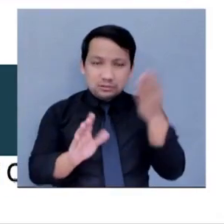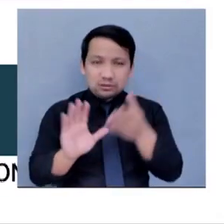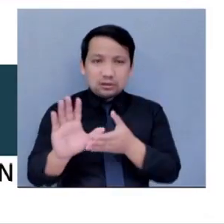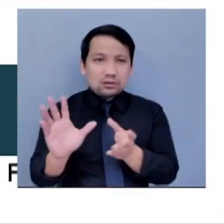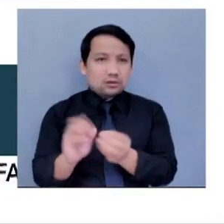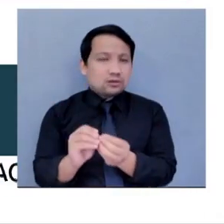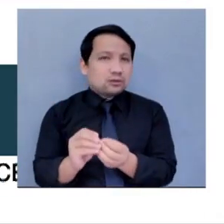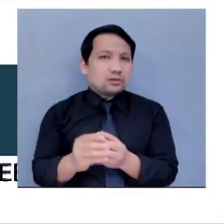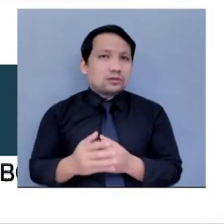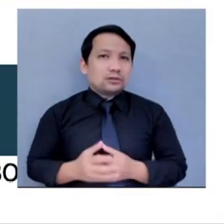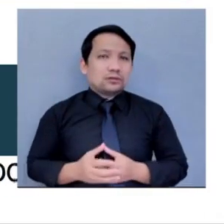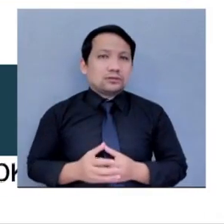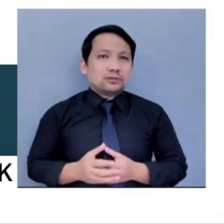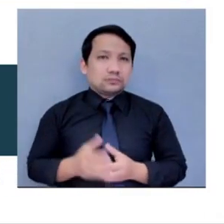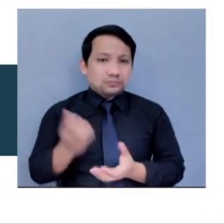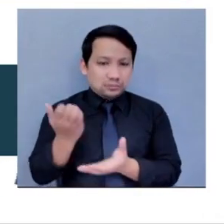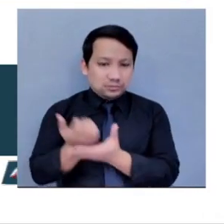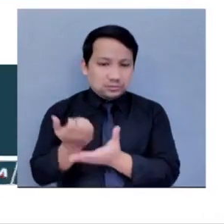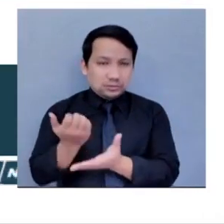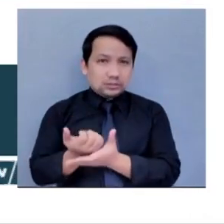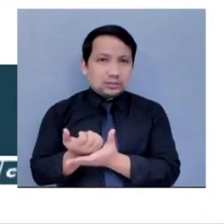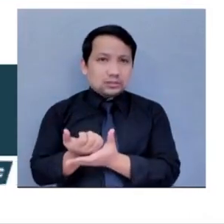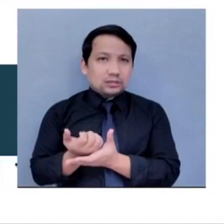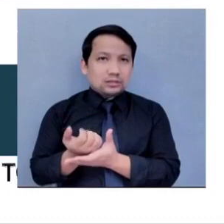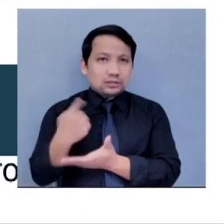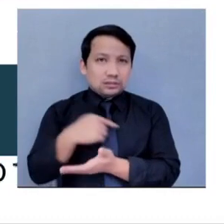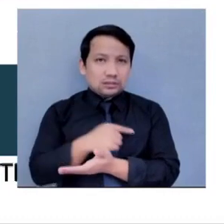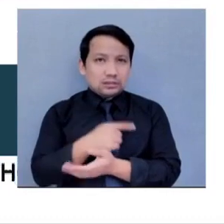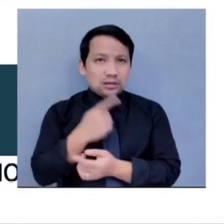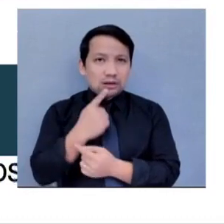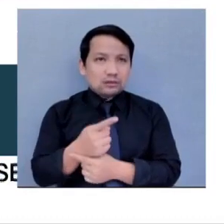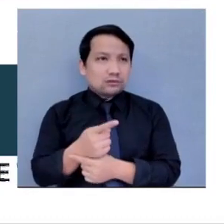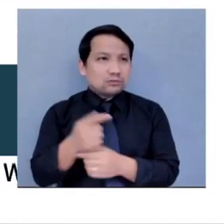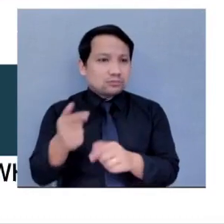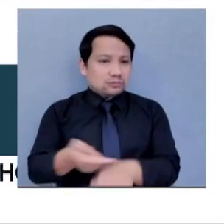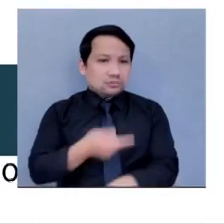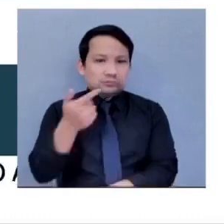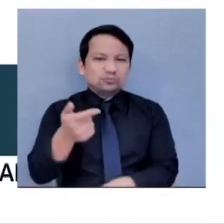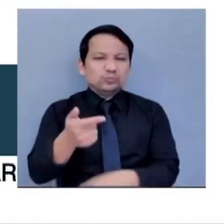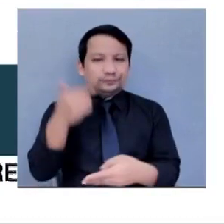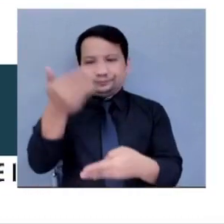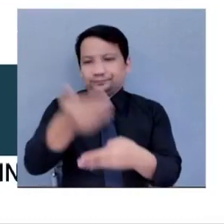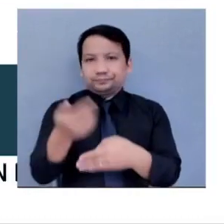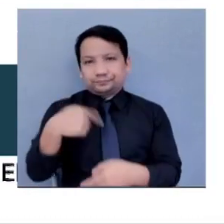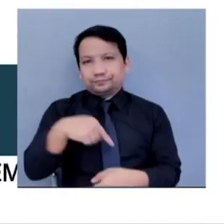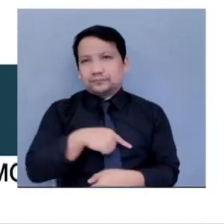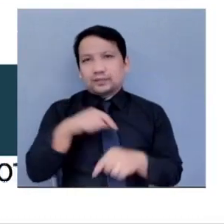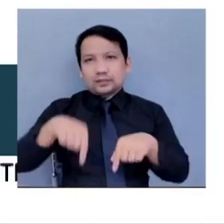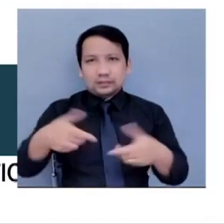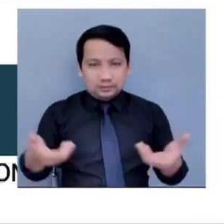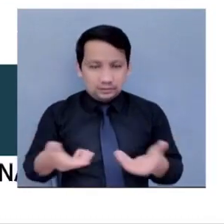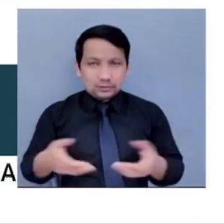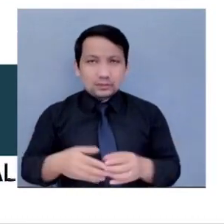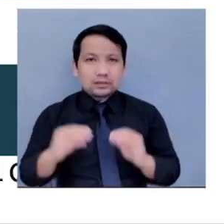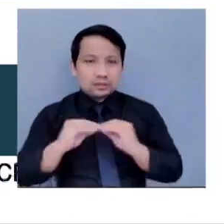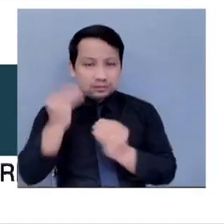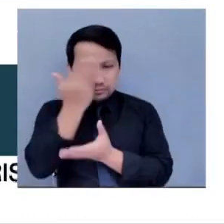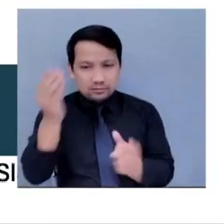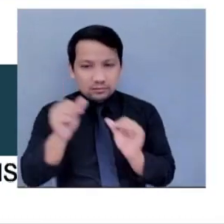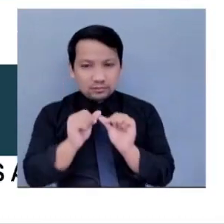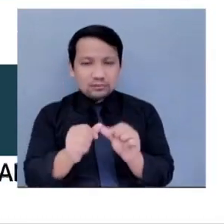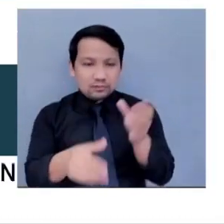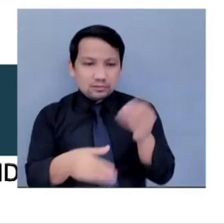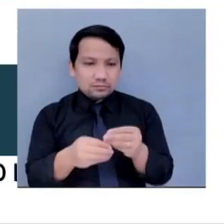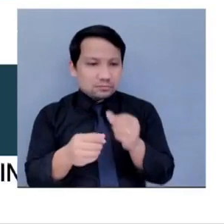the economy, we had one of the longest lockdowns. That's true. That may have led to